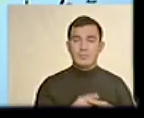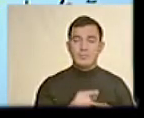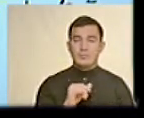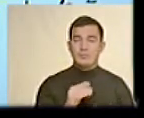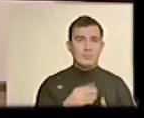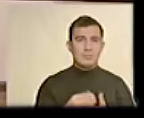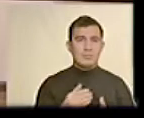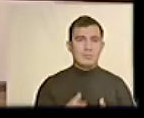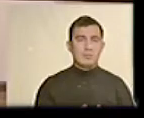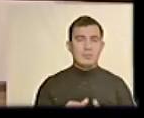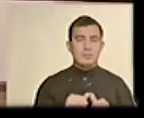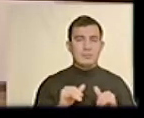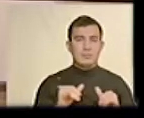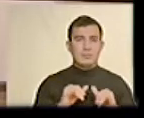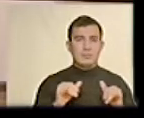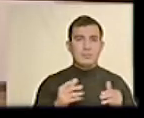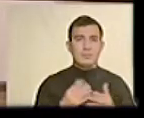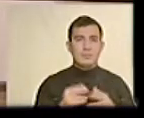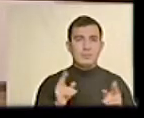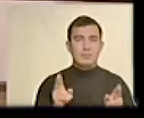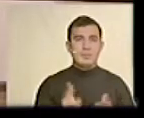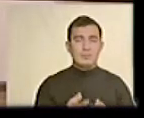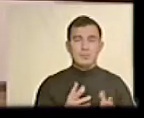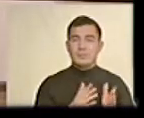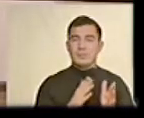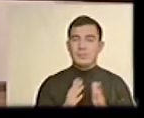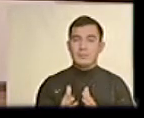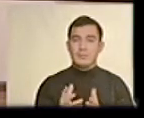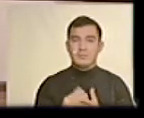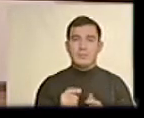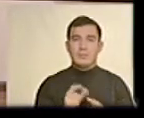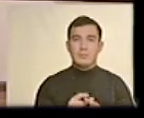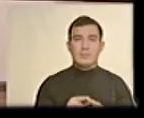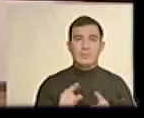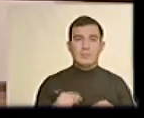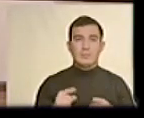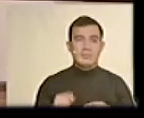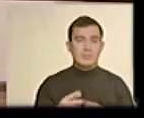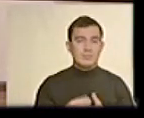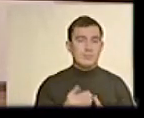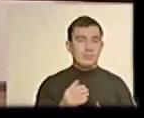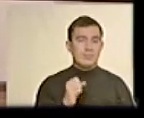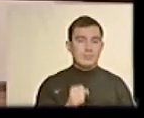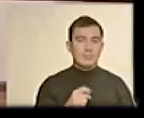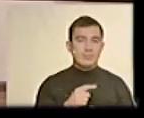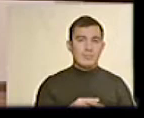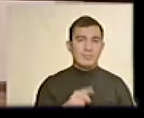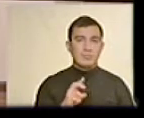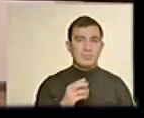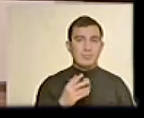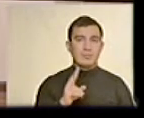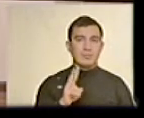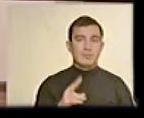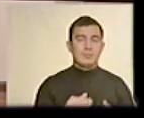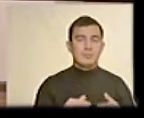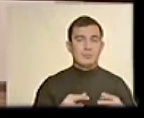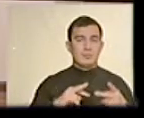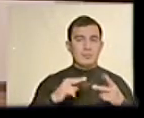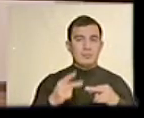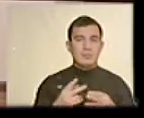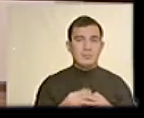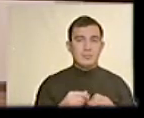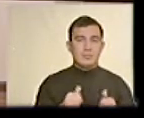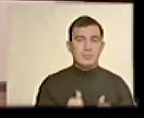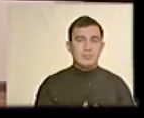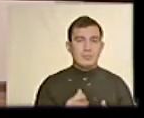xatga ko'paytirish qoidasidan foydalanmasdan qisqagina a plus b ni kvadratga oshirganda birdaniga mana bu